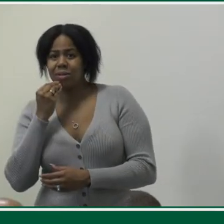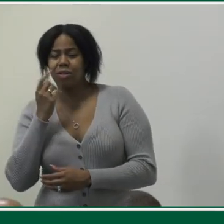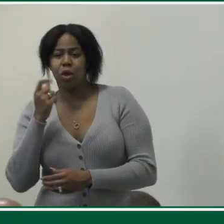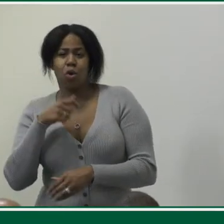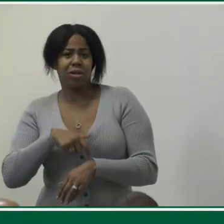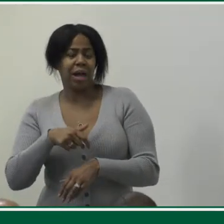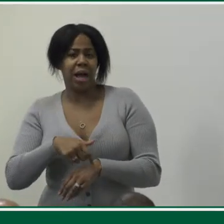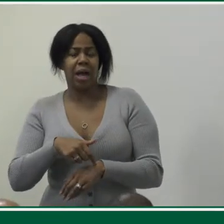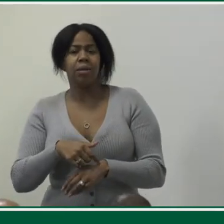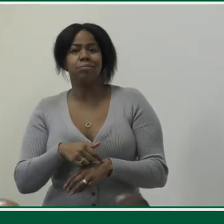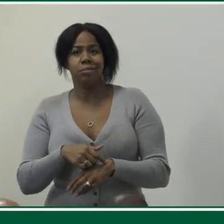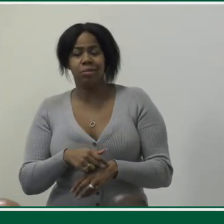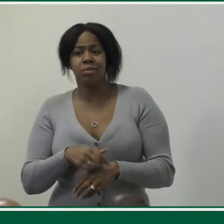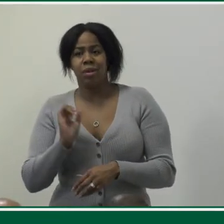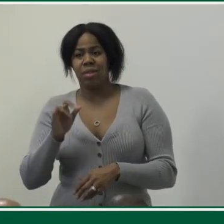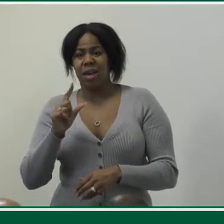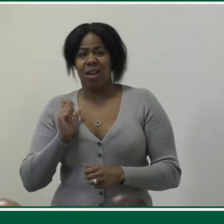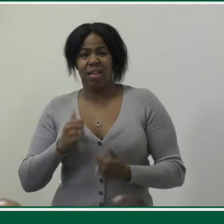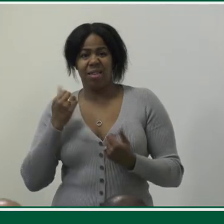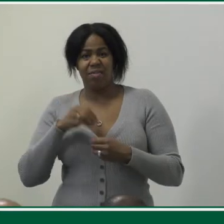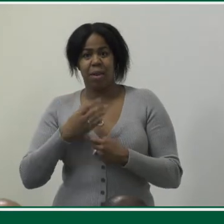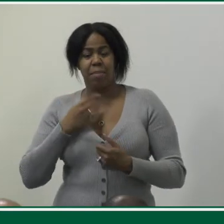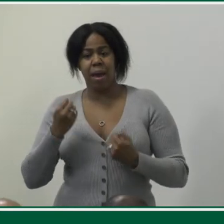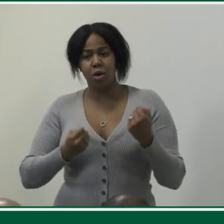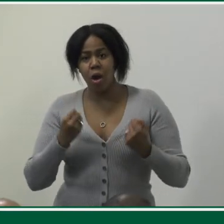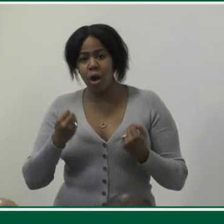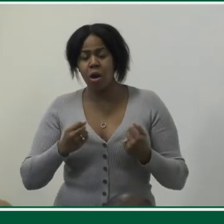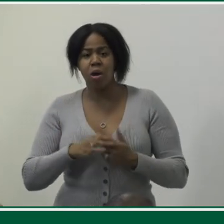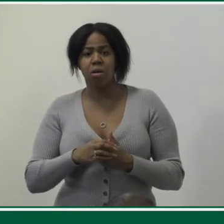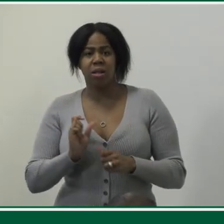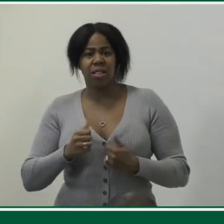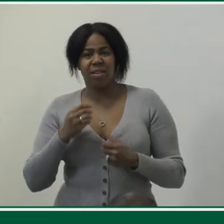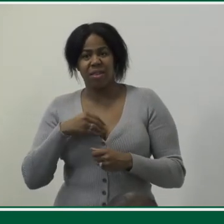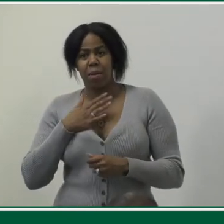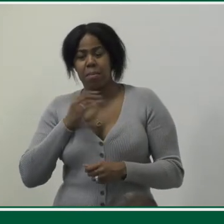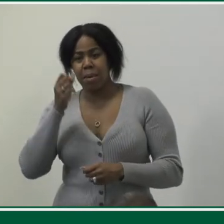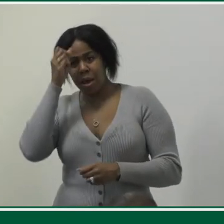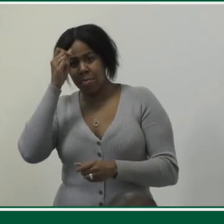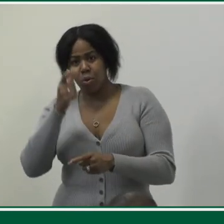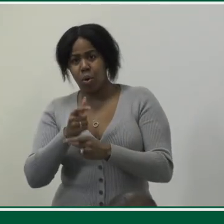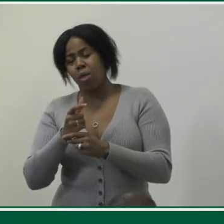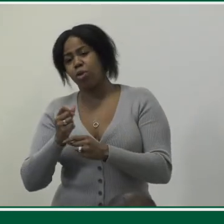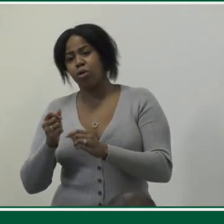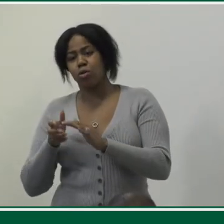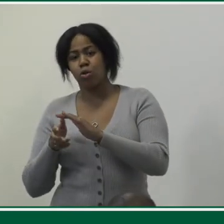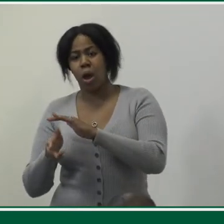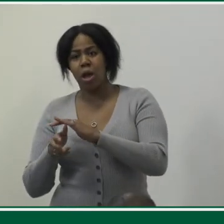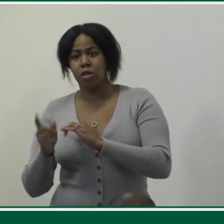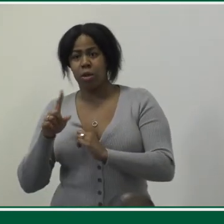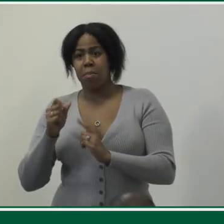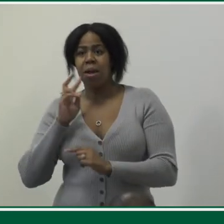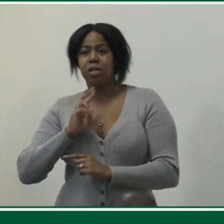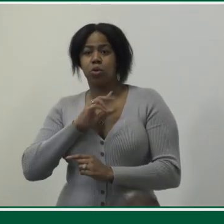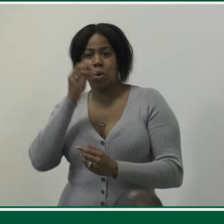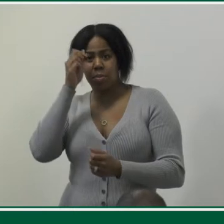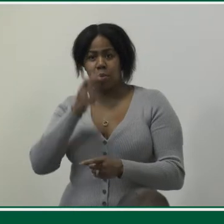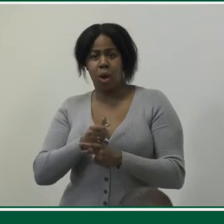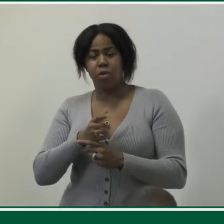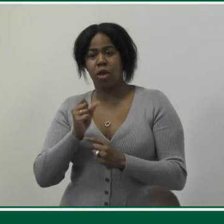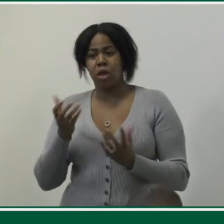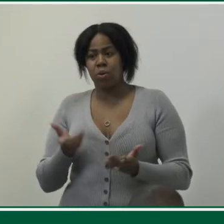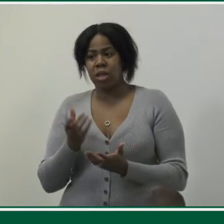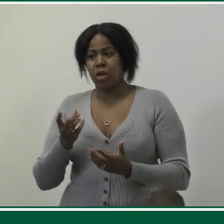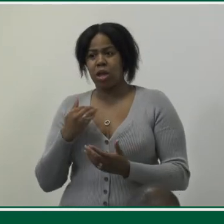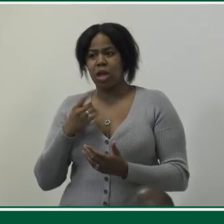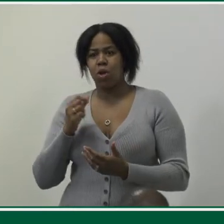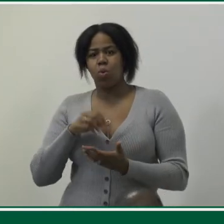was times where I lived in my car, lived in my brother's garage. When my twin brother was in school here at the same time, he was